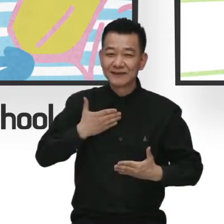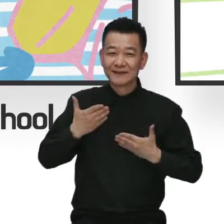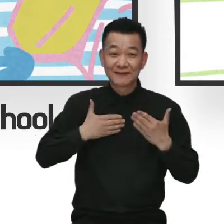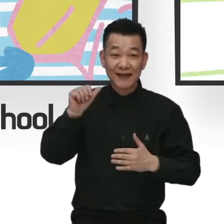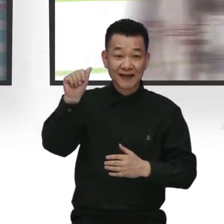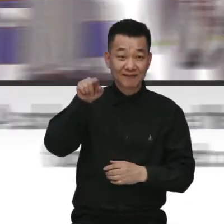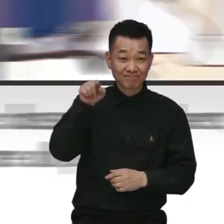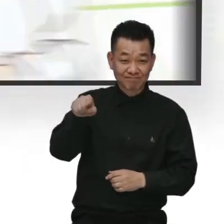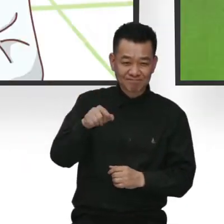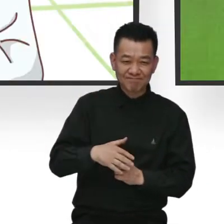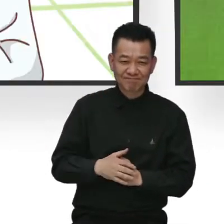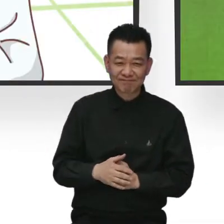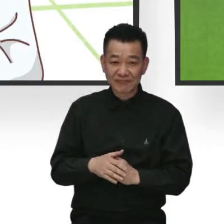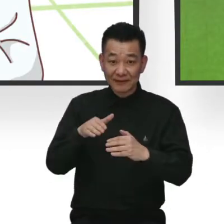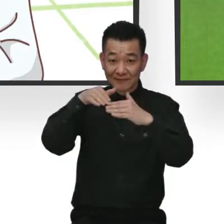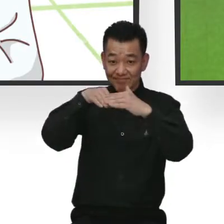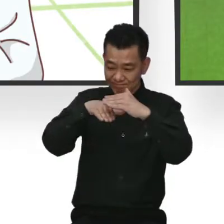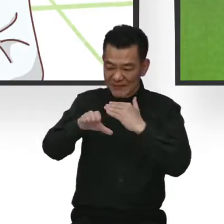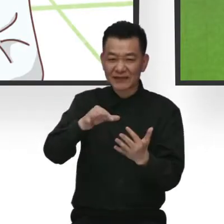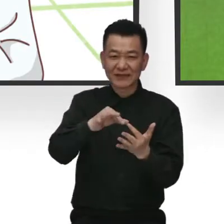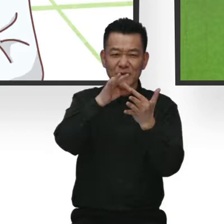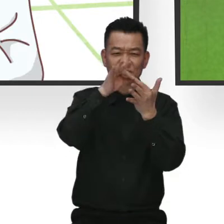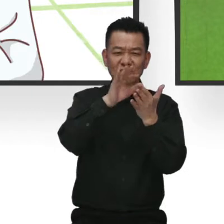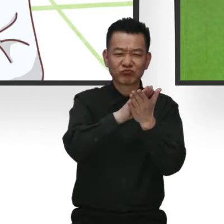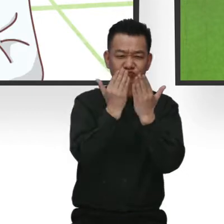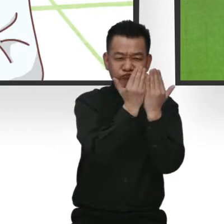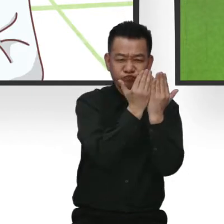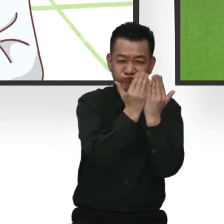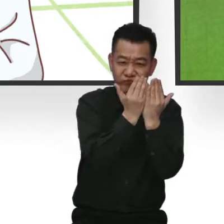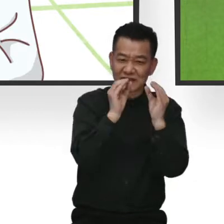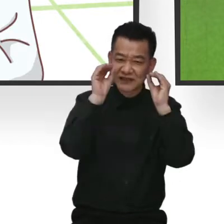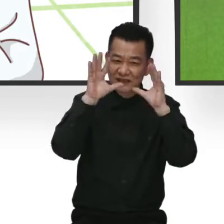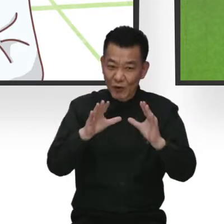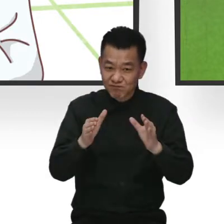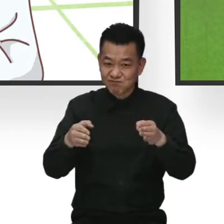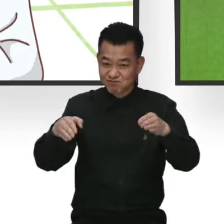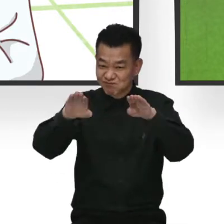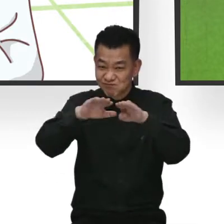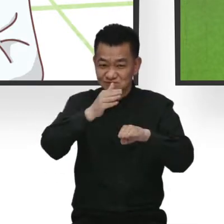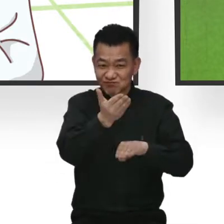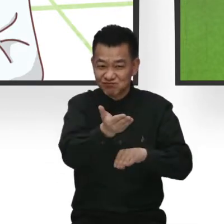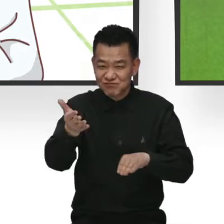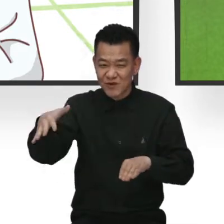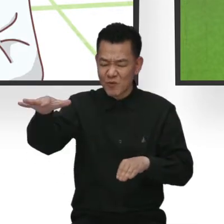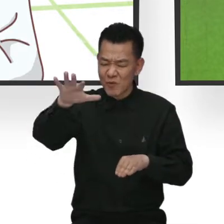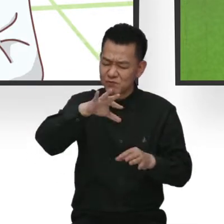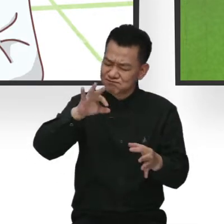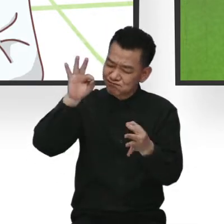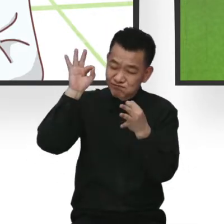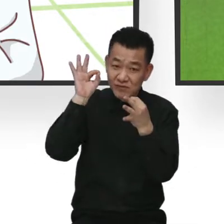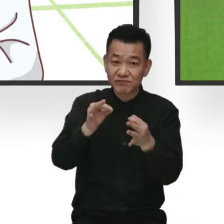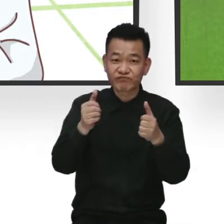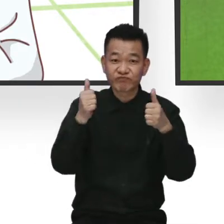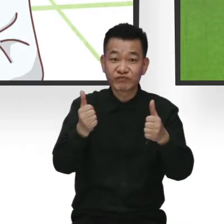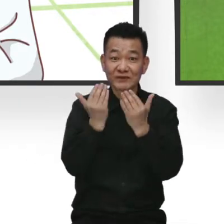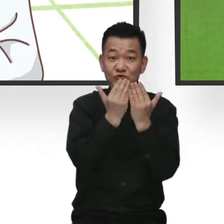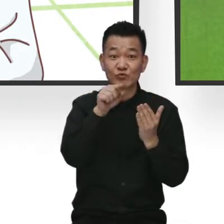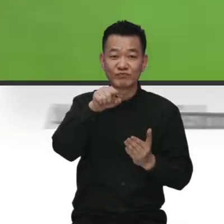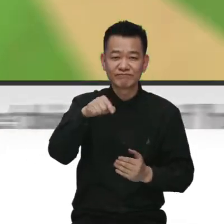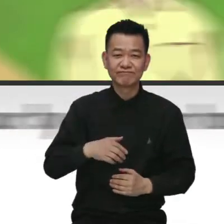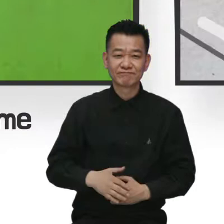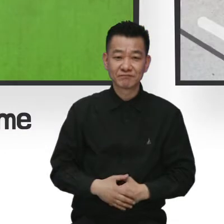school. The special school that A will attend has perfect classes, teachers, facilities,